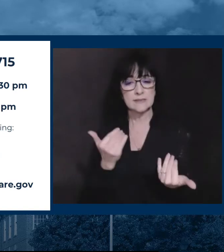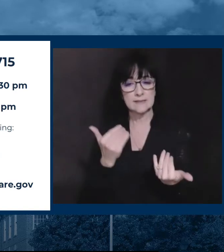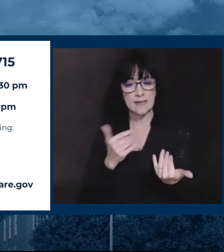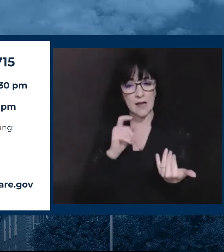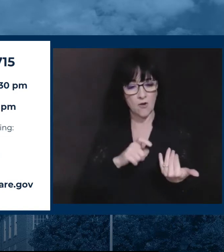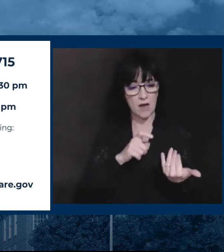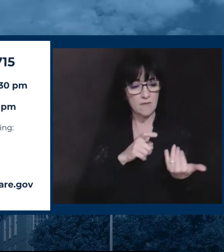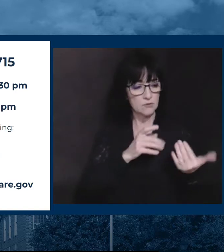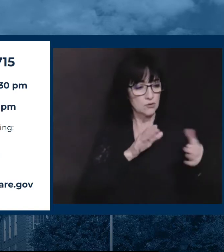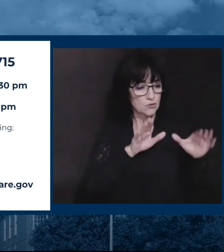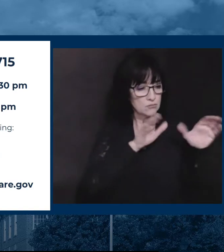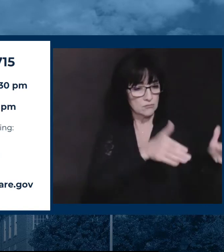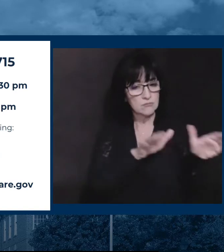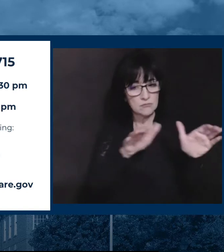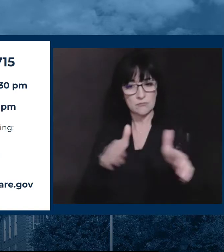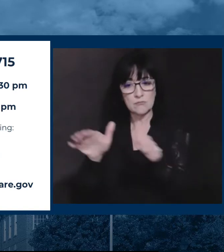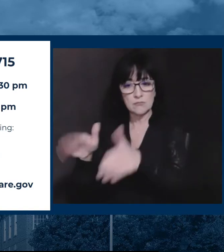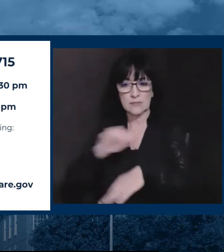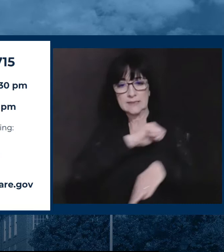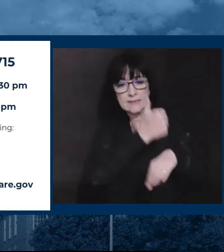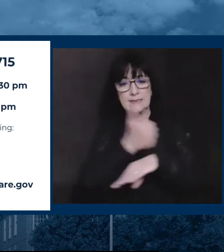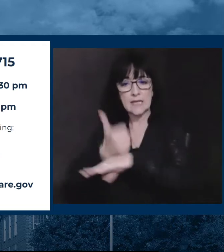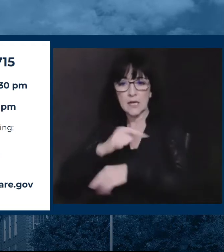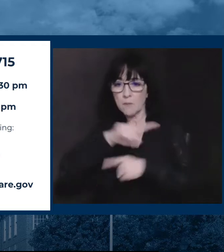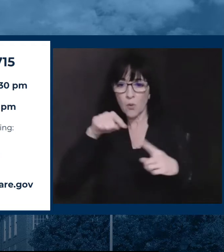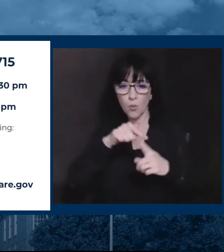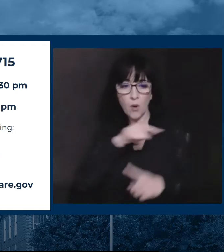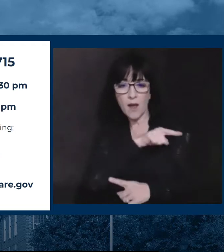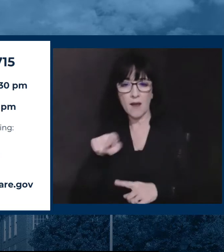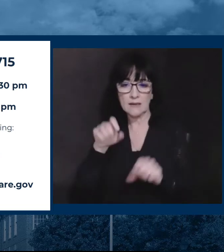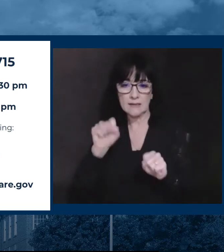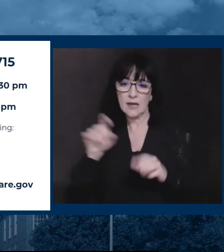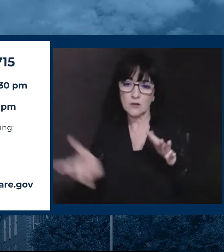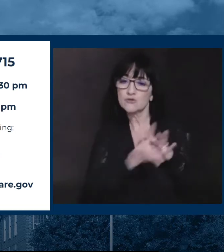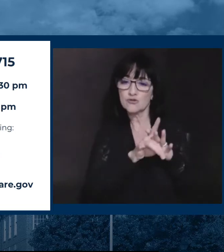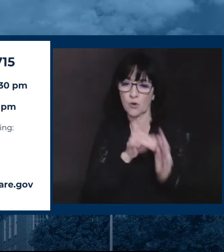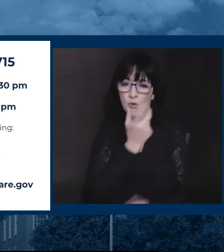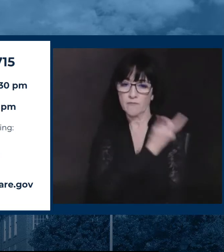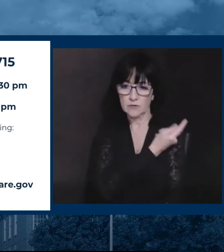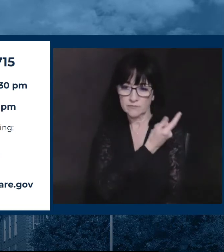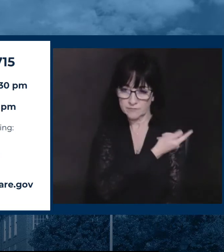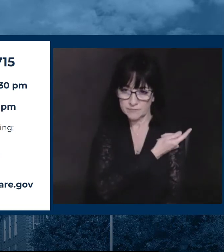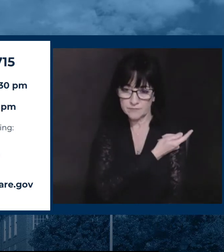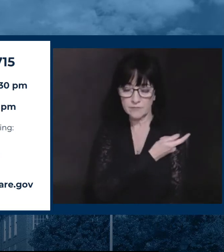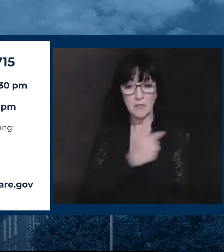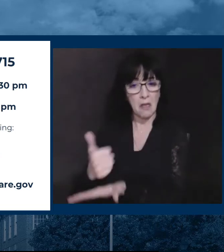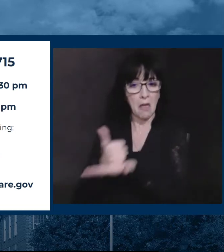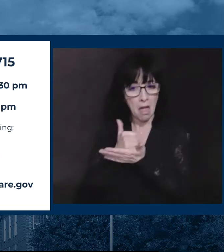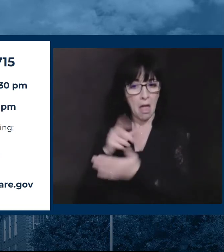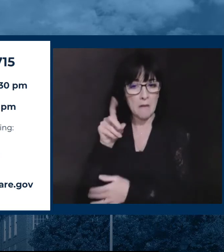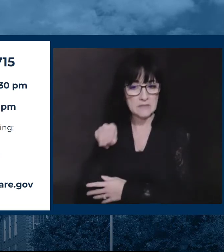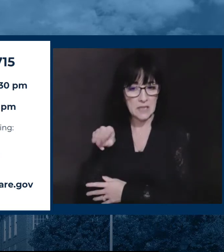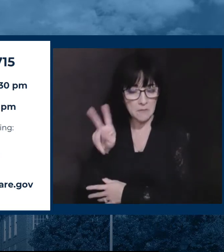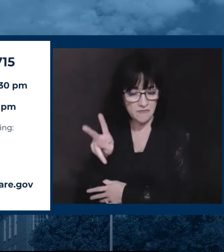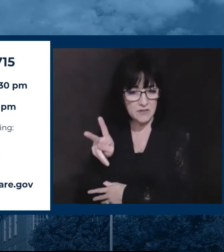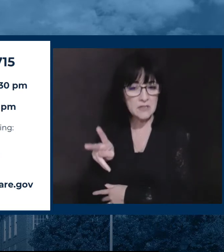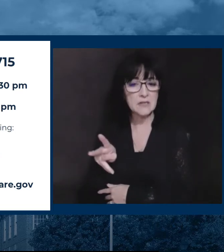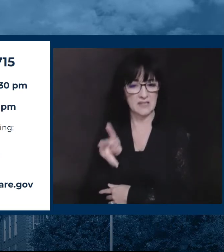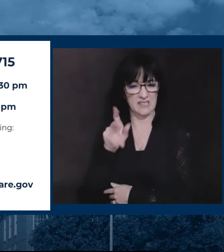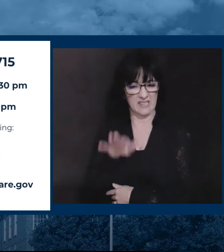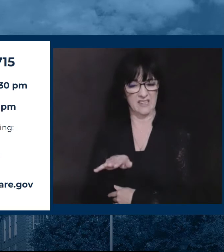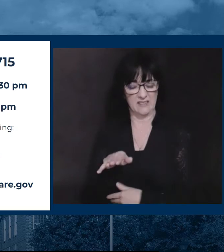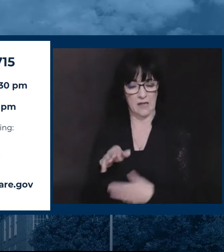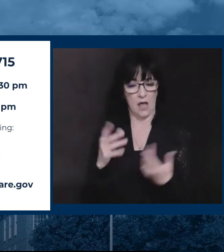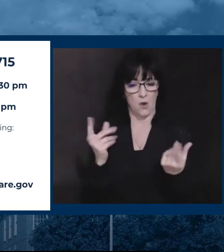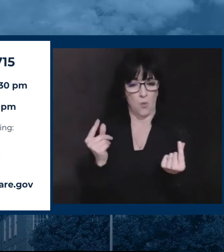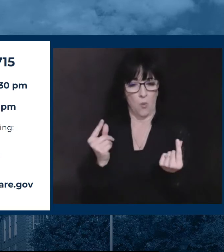Rattay talked about at the DMV, other opportunities similar to what we've done over the last several months with